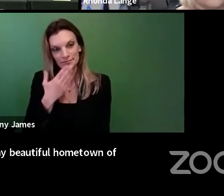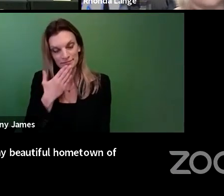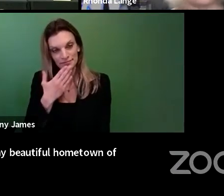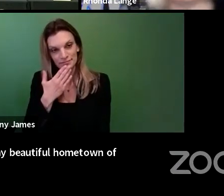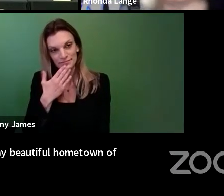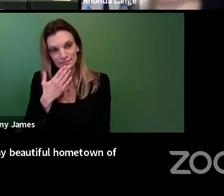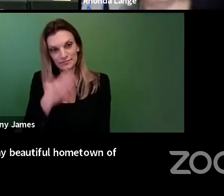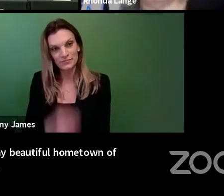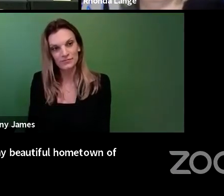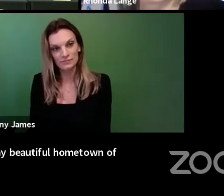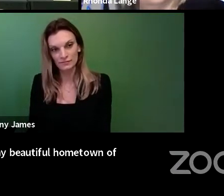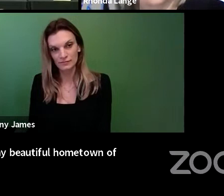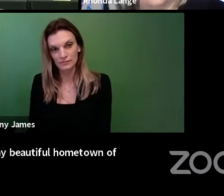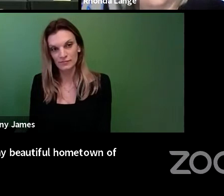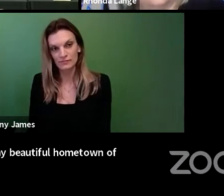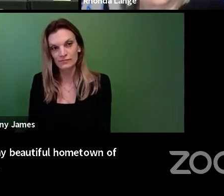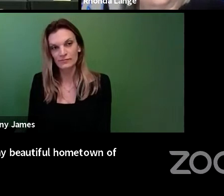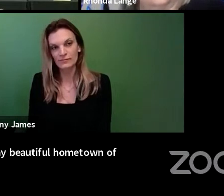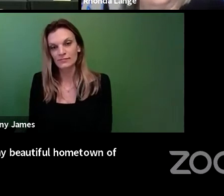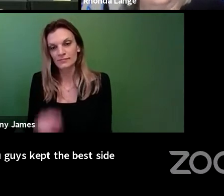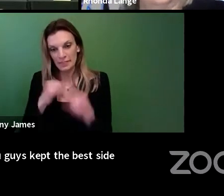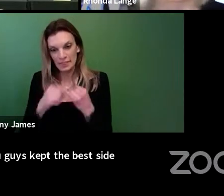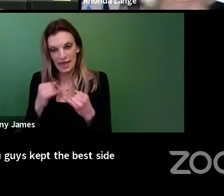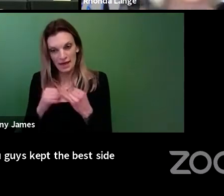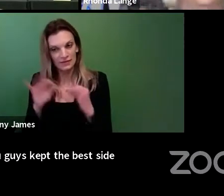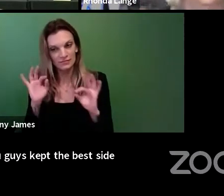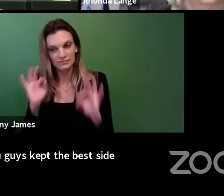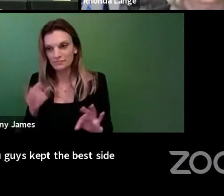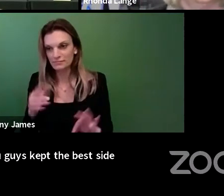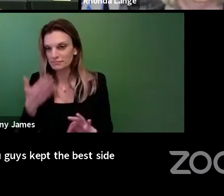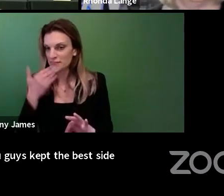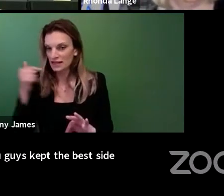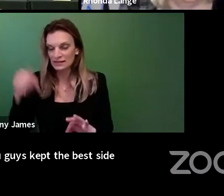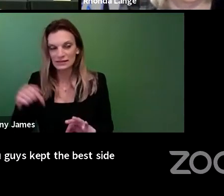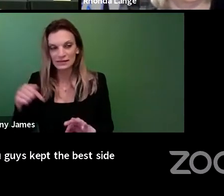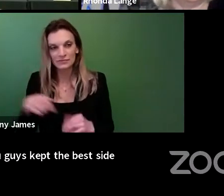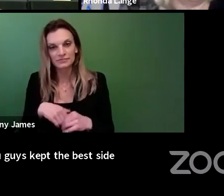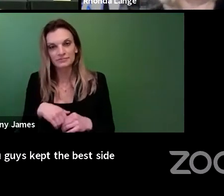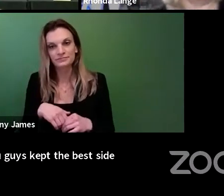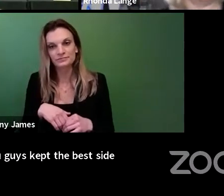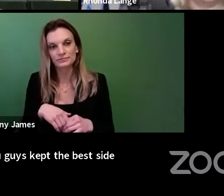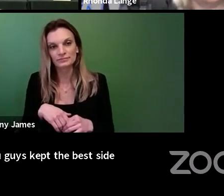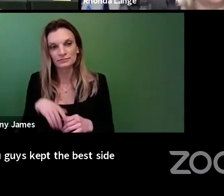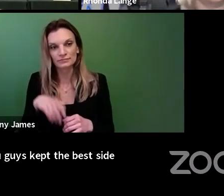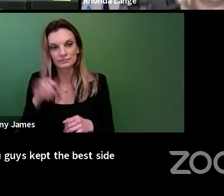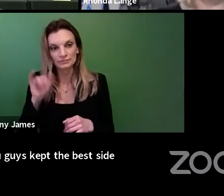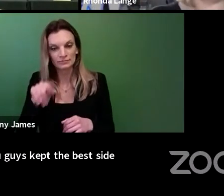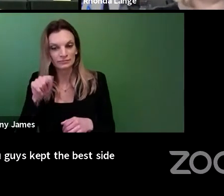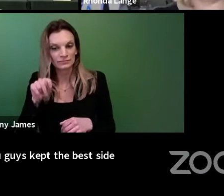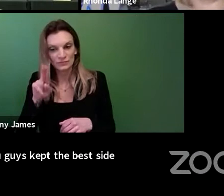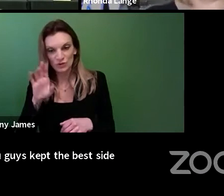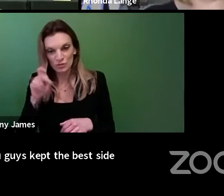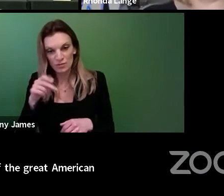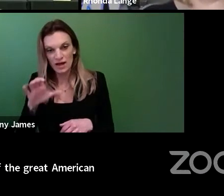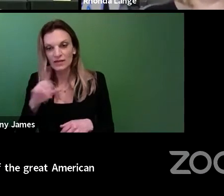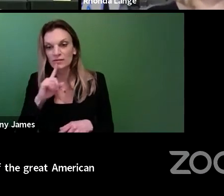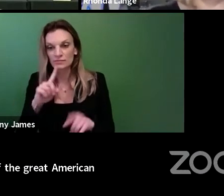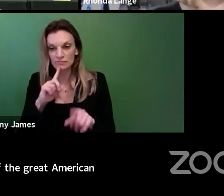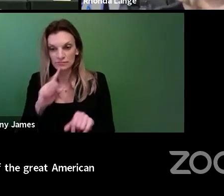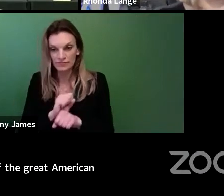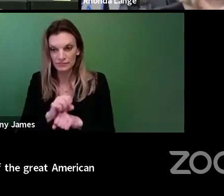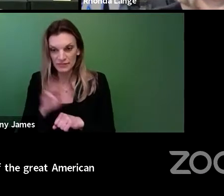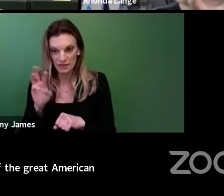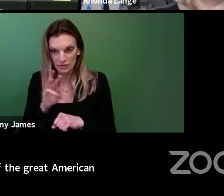the best side of the state for last. In the words of the great American prophet Tupac Shakur, the West Side is the best side.